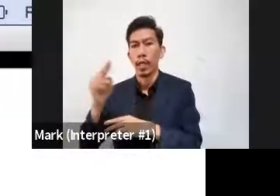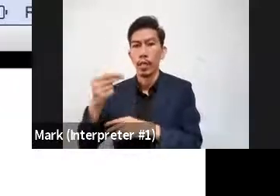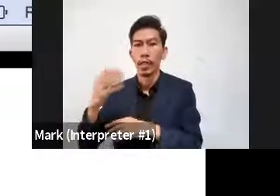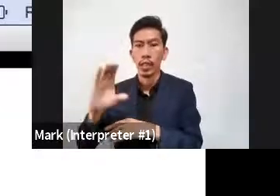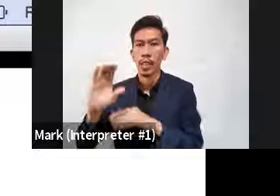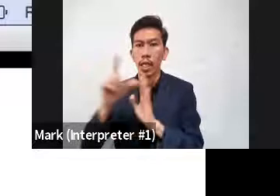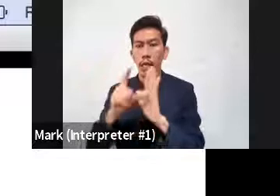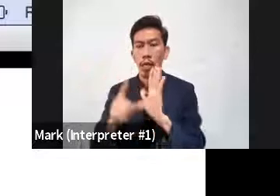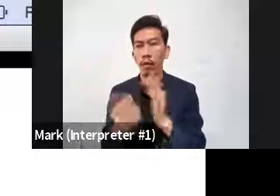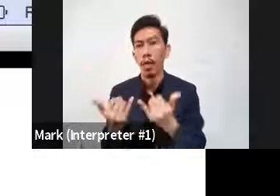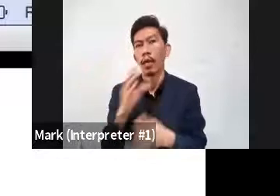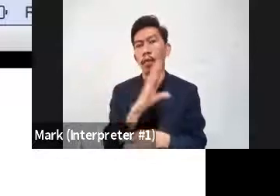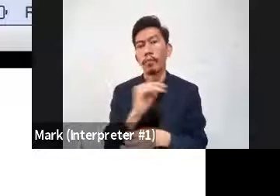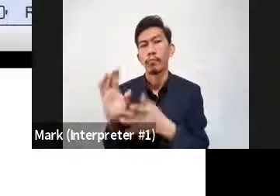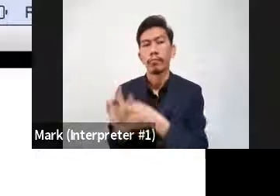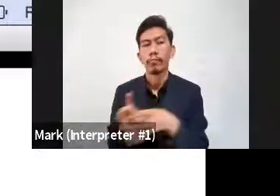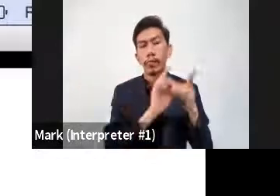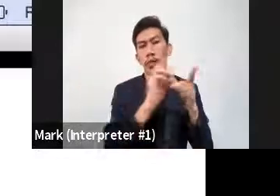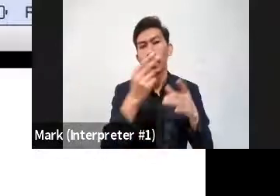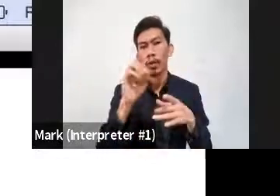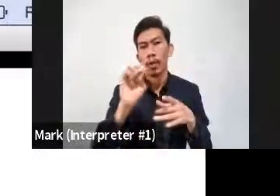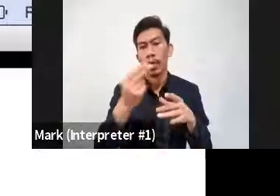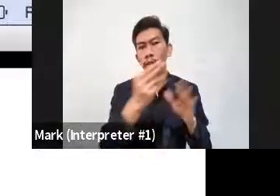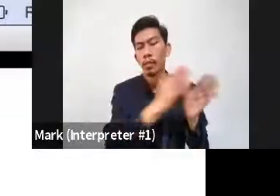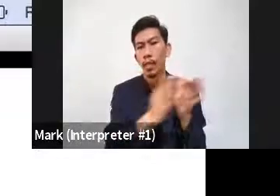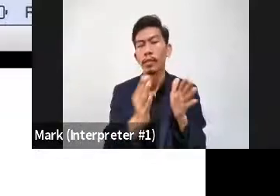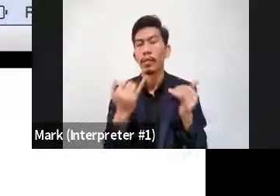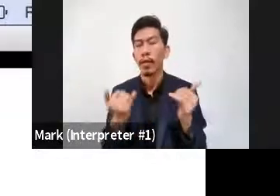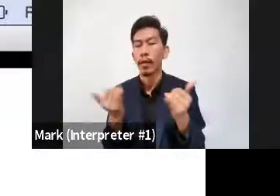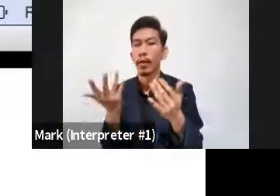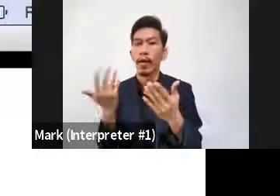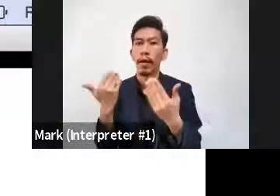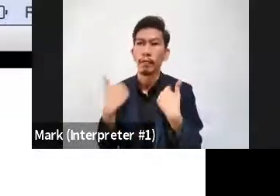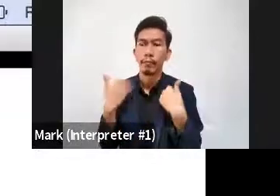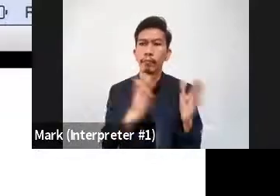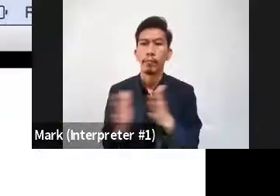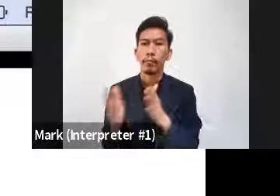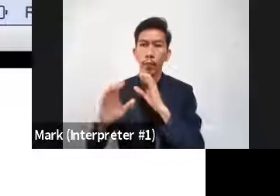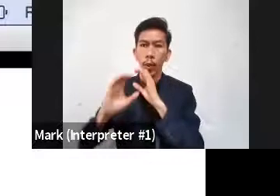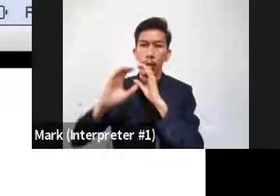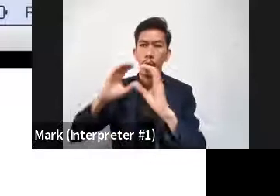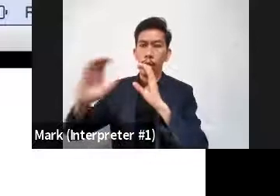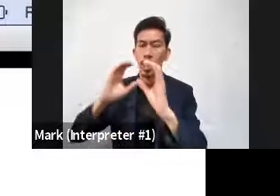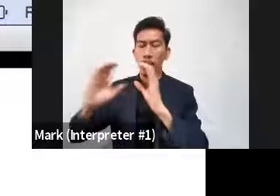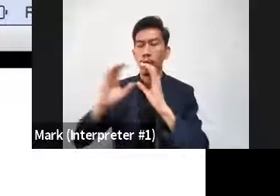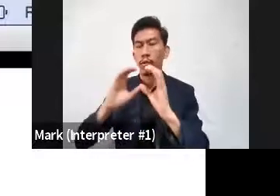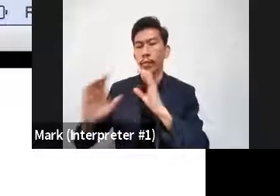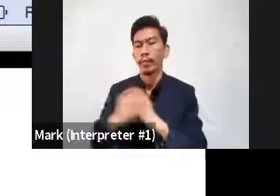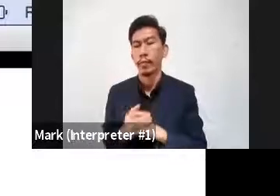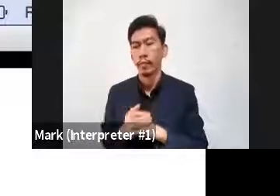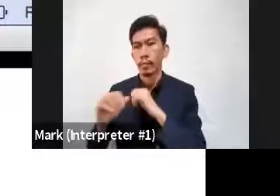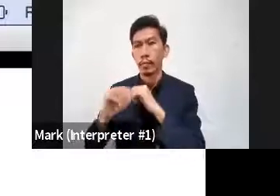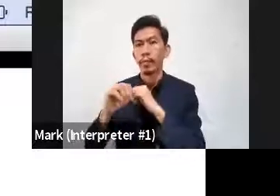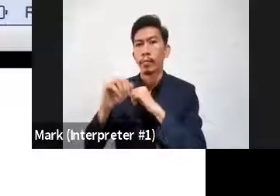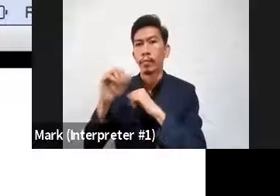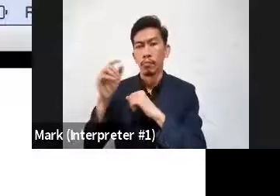of the Department of Health, we are also beefing up on our communication strategies and plans. And this is, of course, in order for every